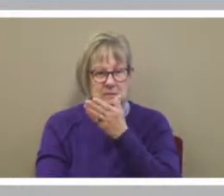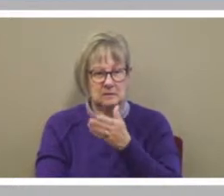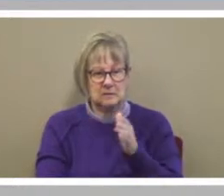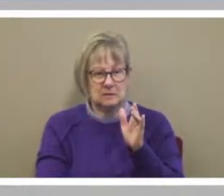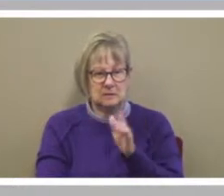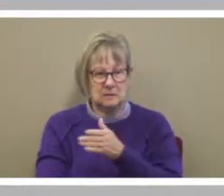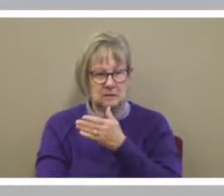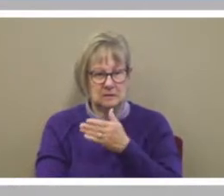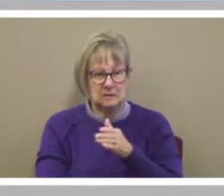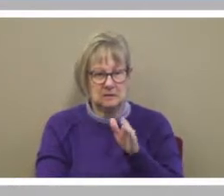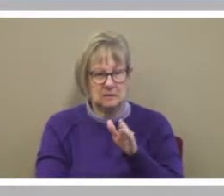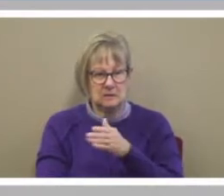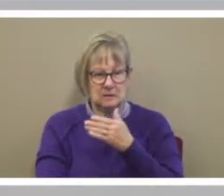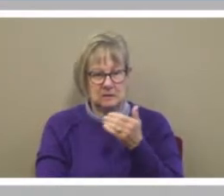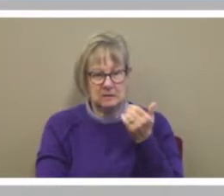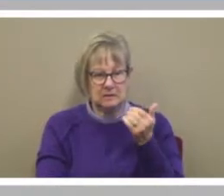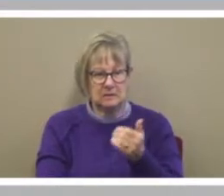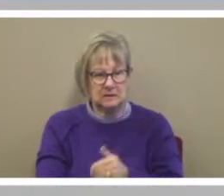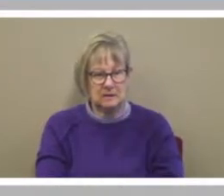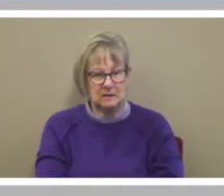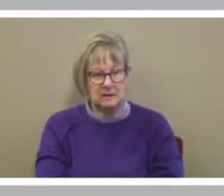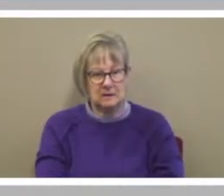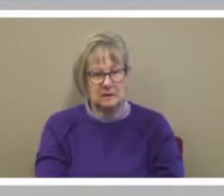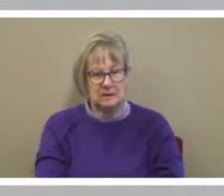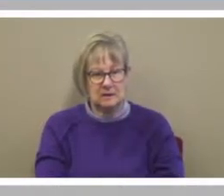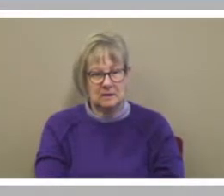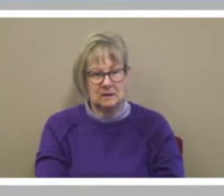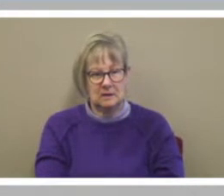Okay, well, there you go.